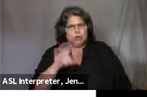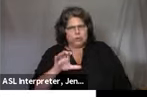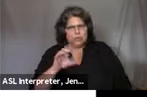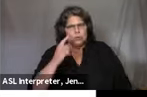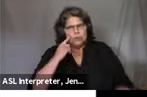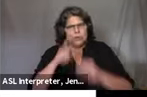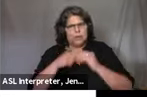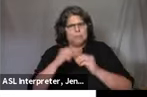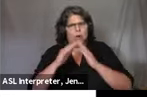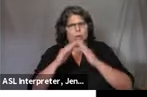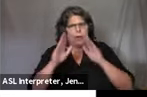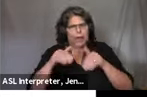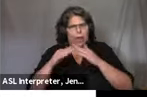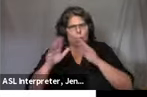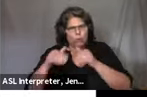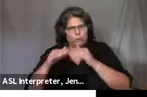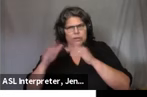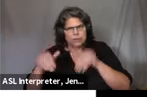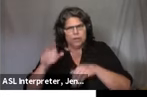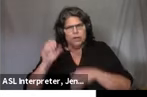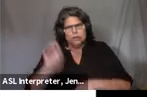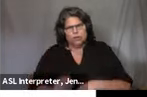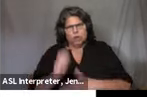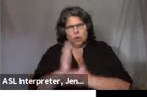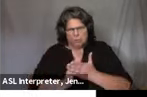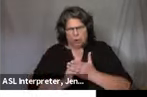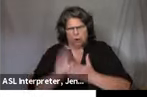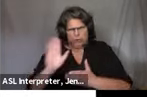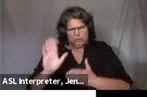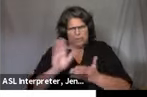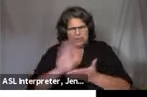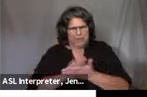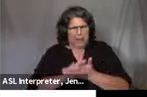housing on the southern part of their campus.